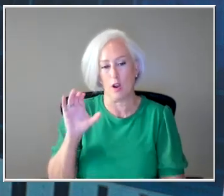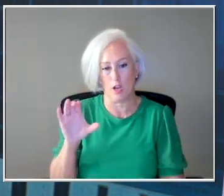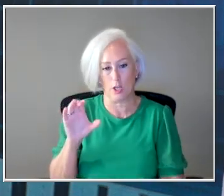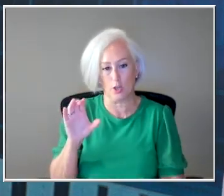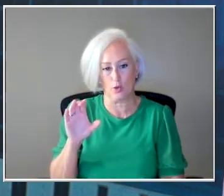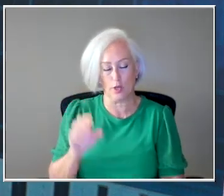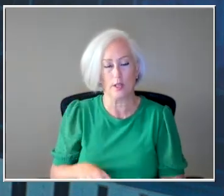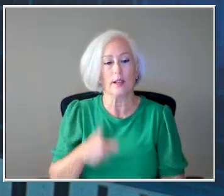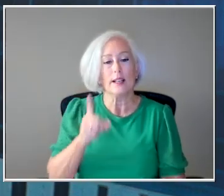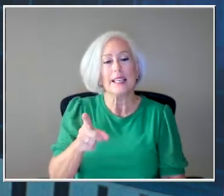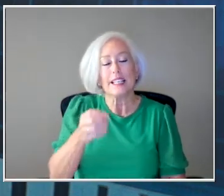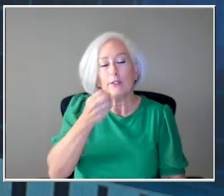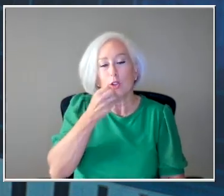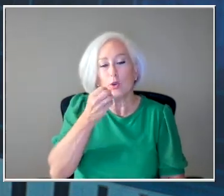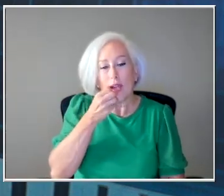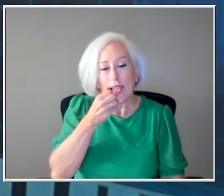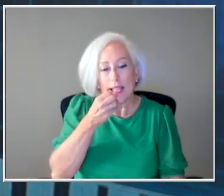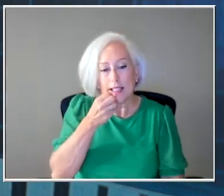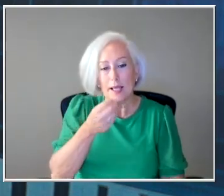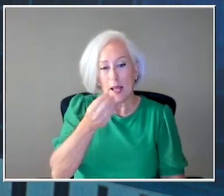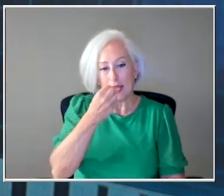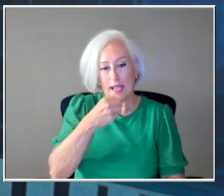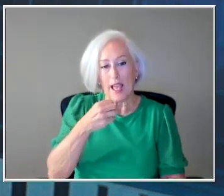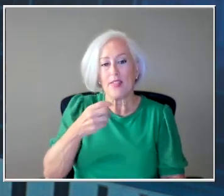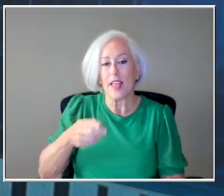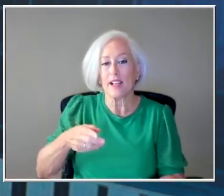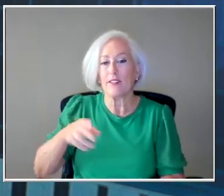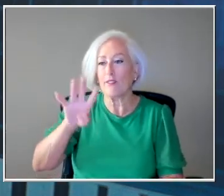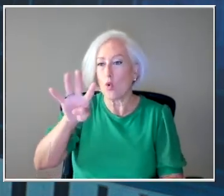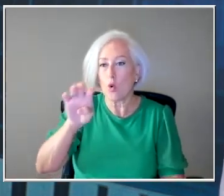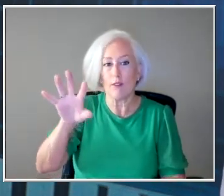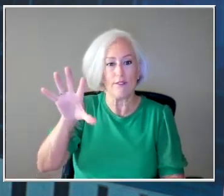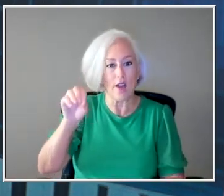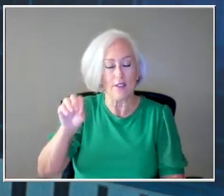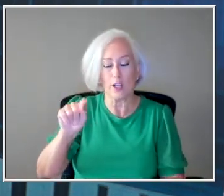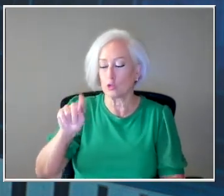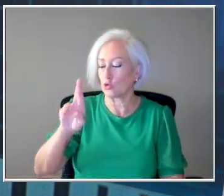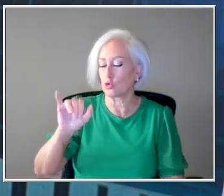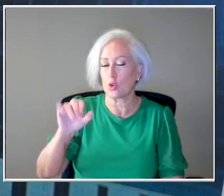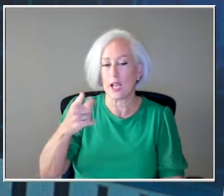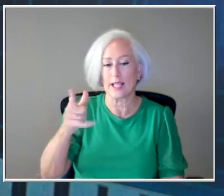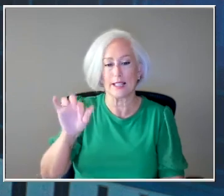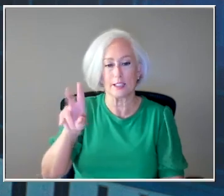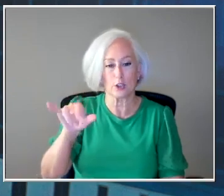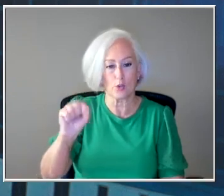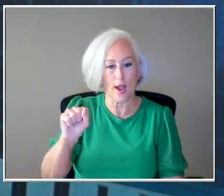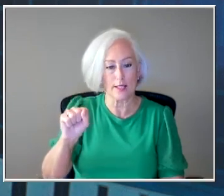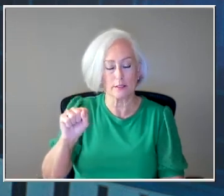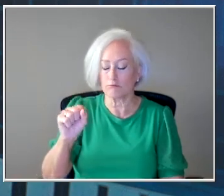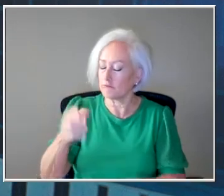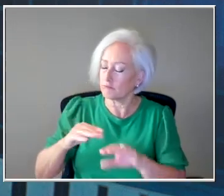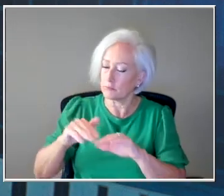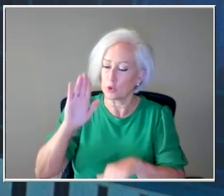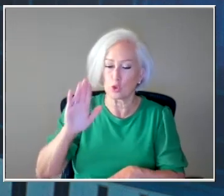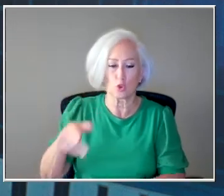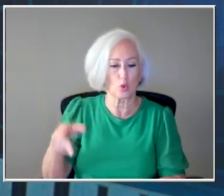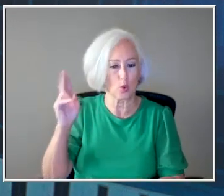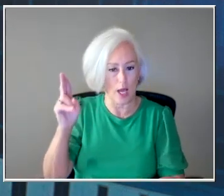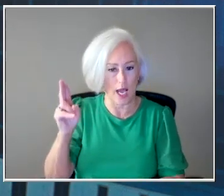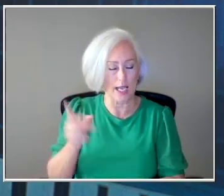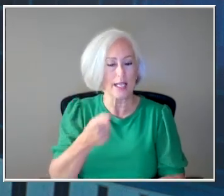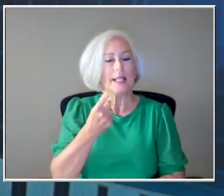and your triglycerides are 400 or 500, that's too high. It should be less than 150, less than 100 if you're